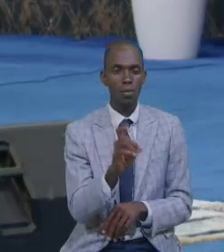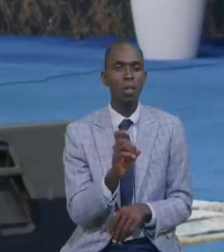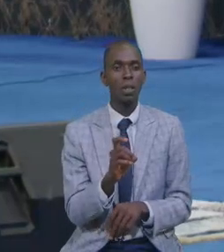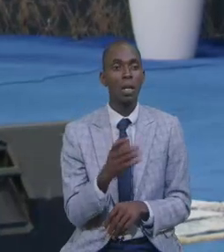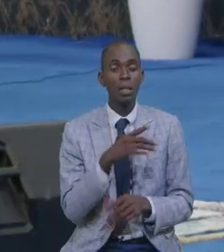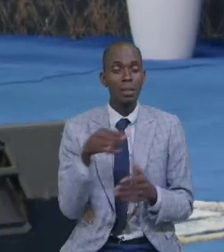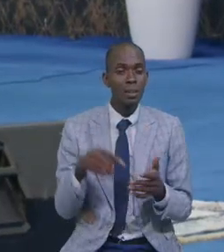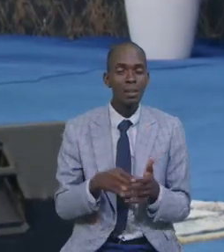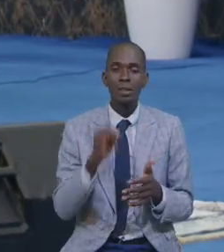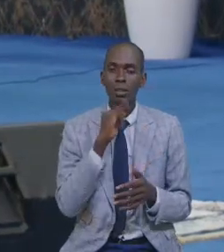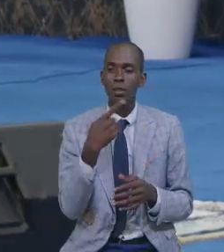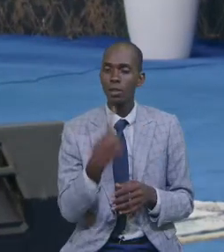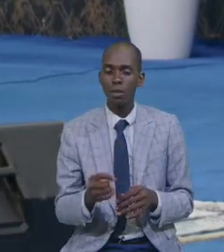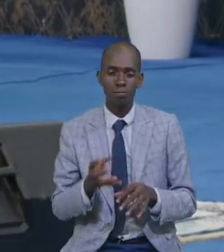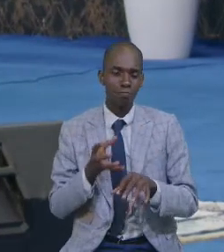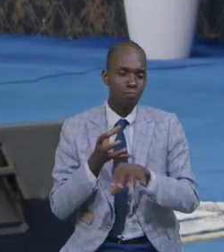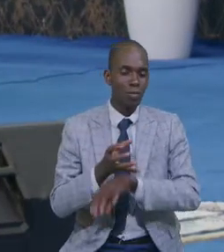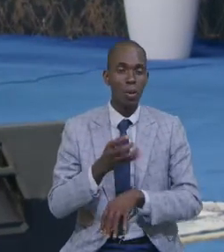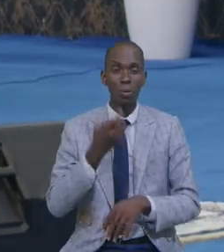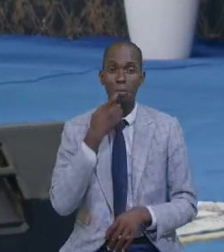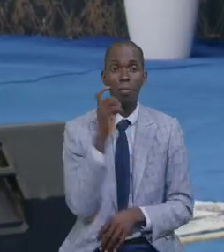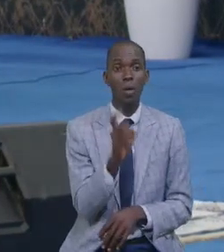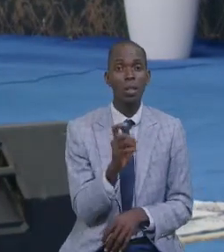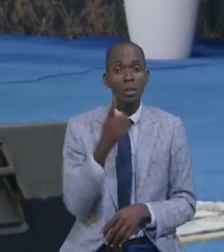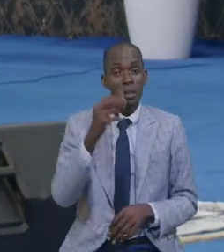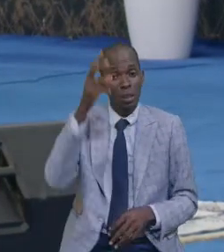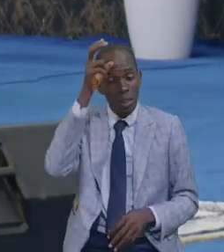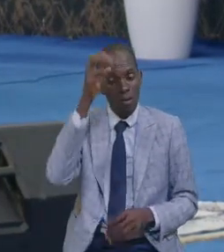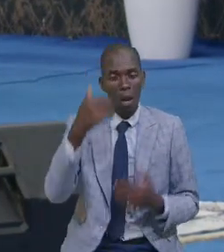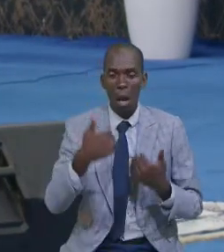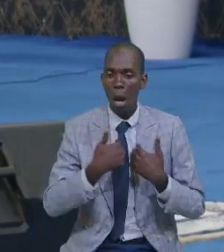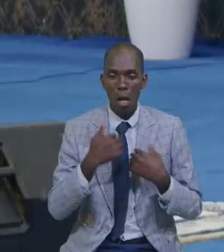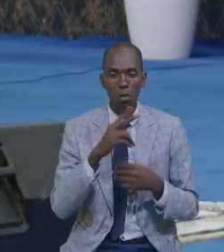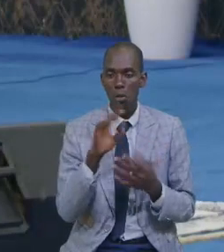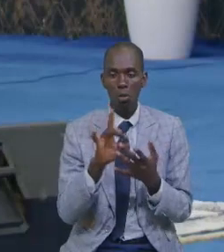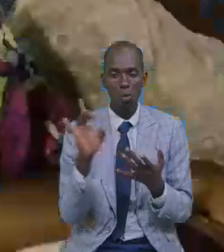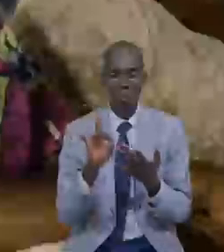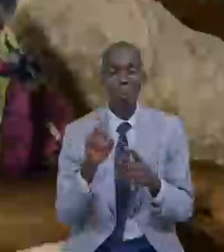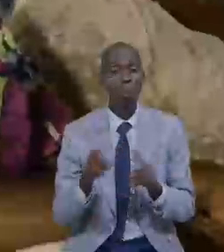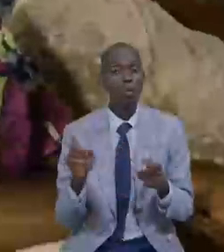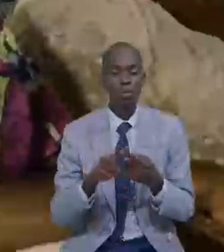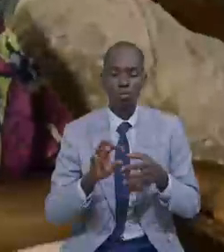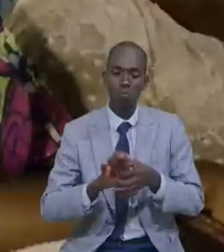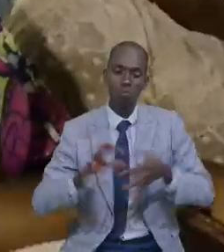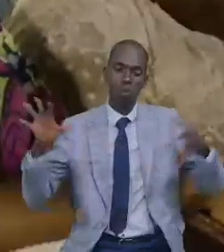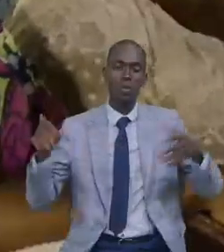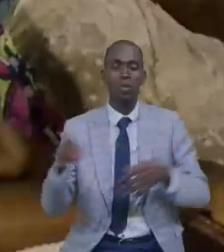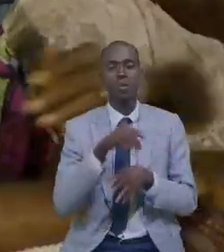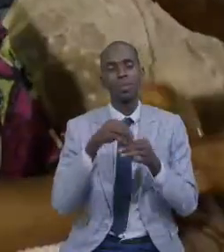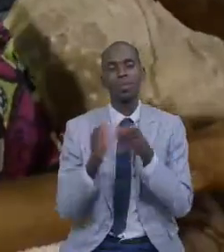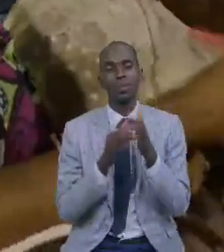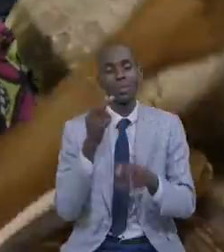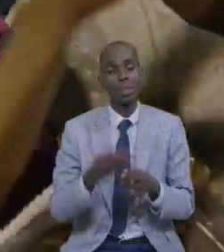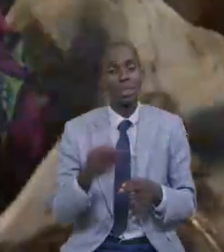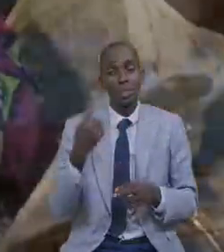compelling charge. The devil has no choice. He has to release you. He will not